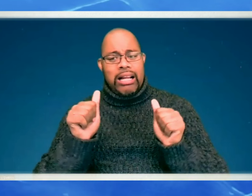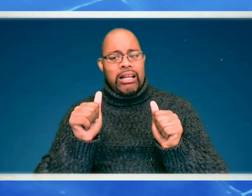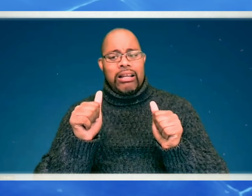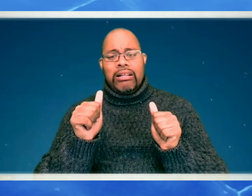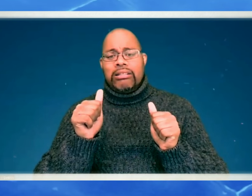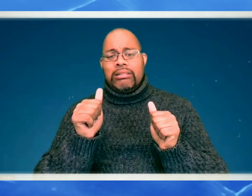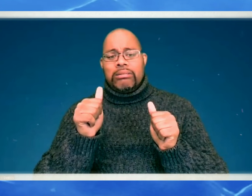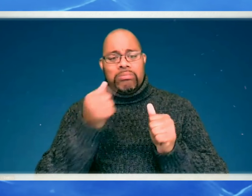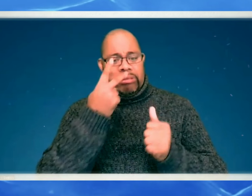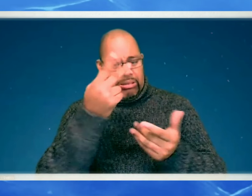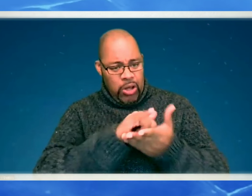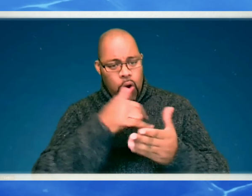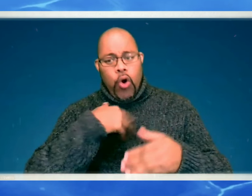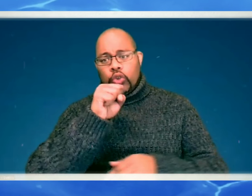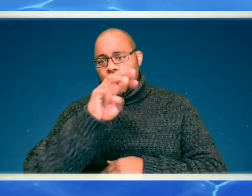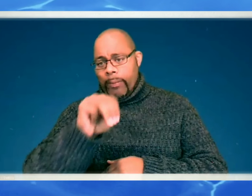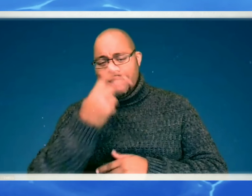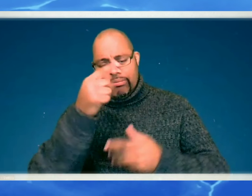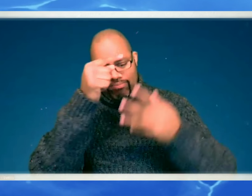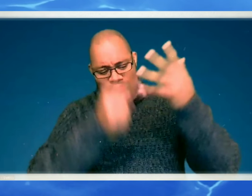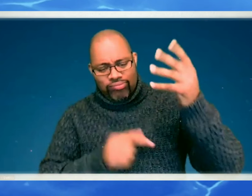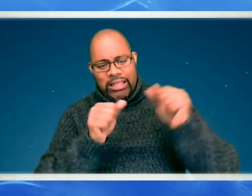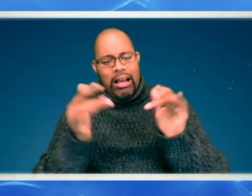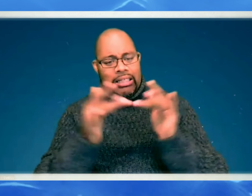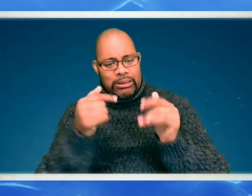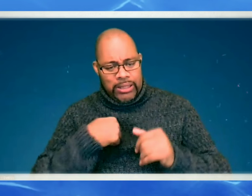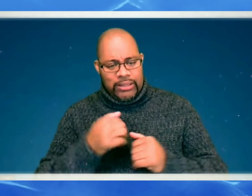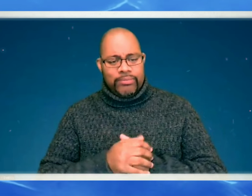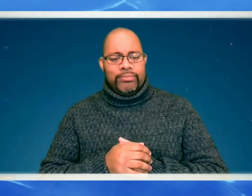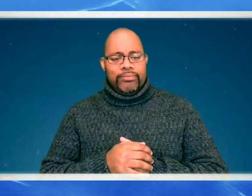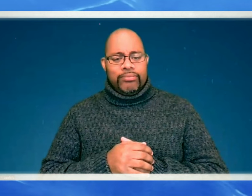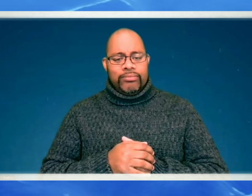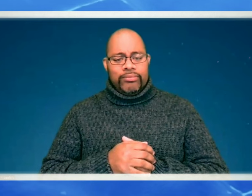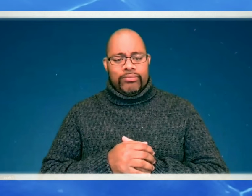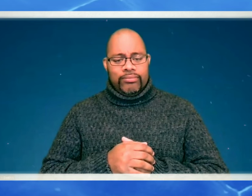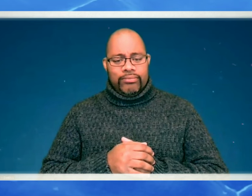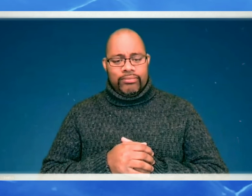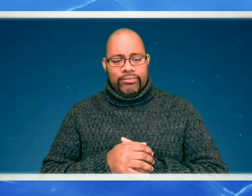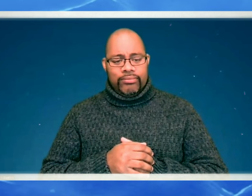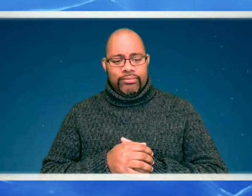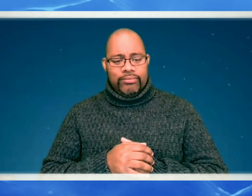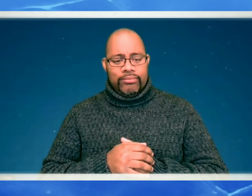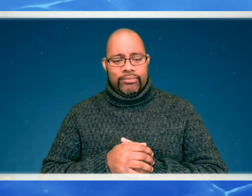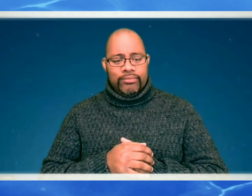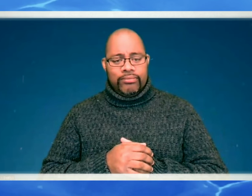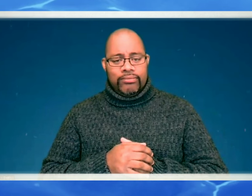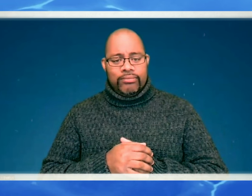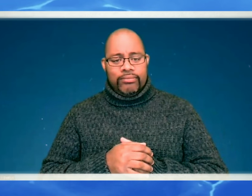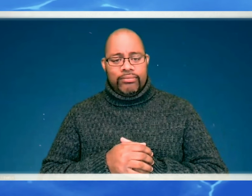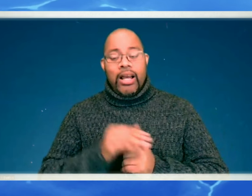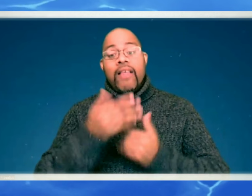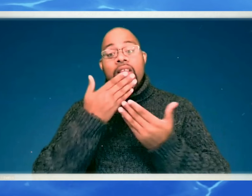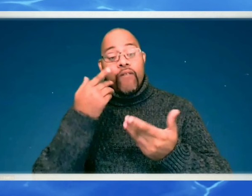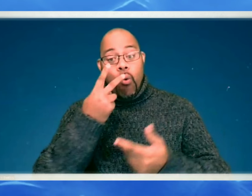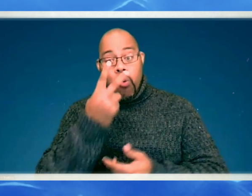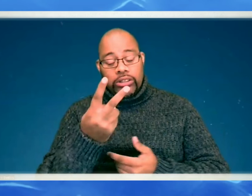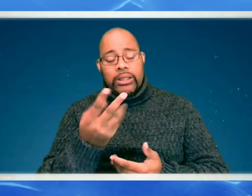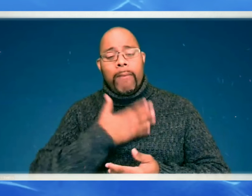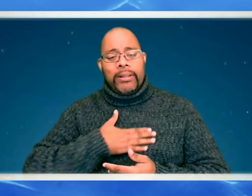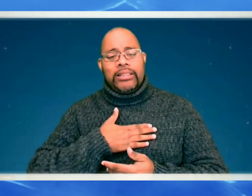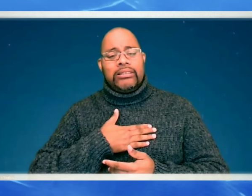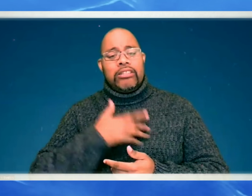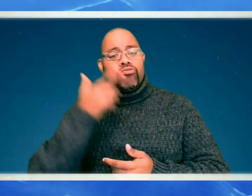email is milesjordan238@gmail.com. My Instagram is @mondro_999. And thank you for tuning in. Please subscribe, and